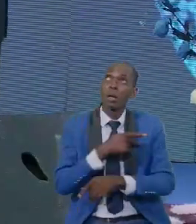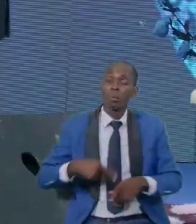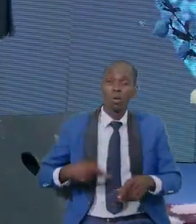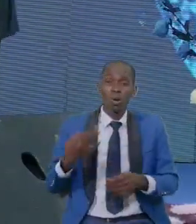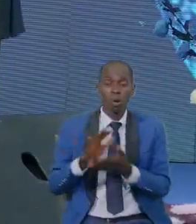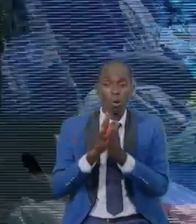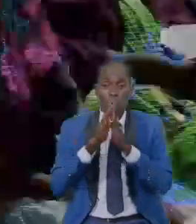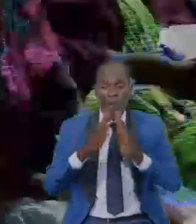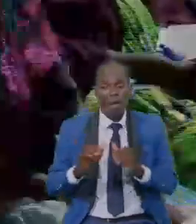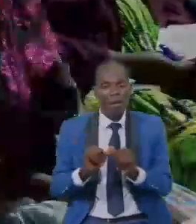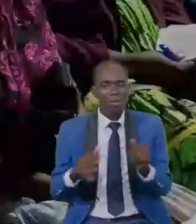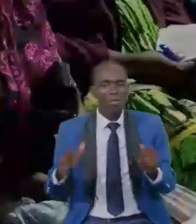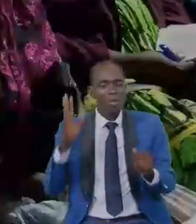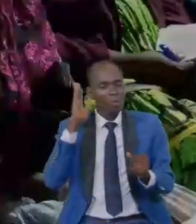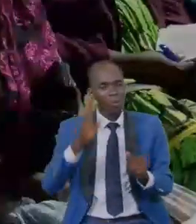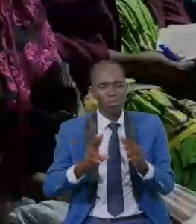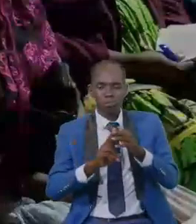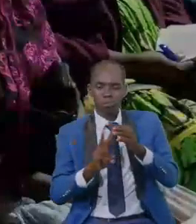vanish away.